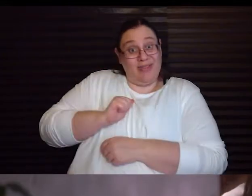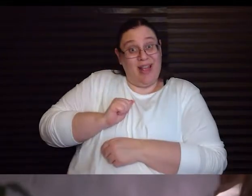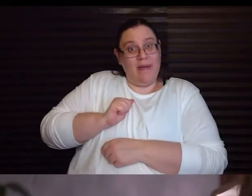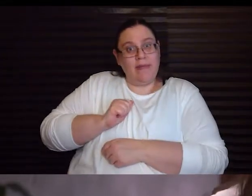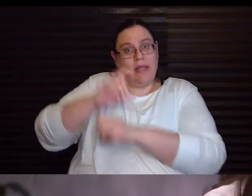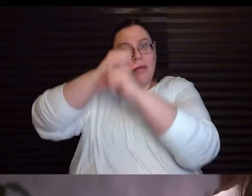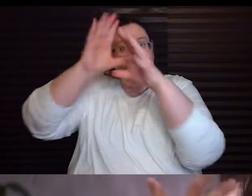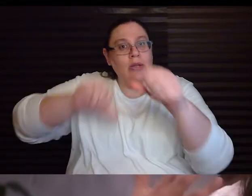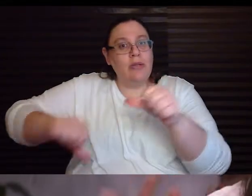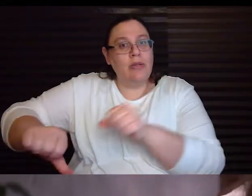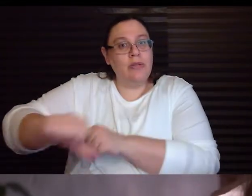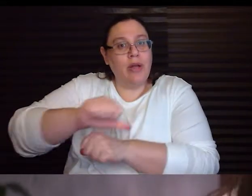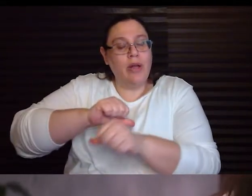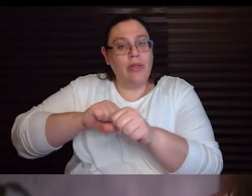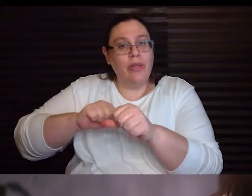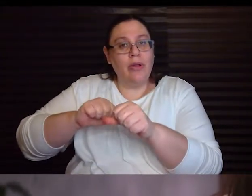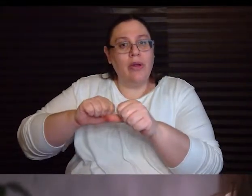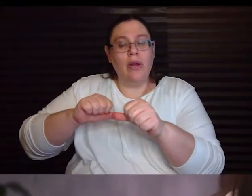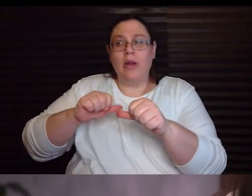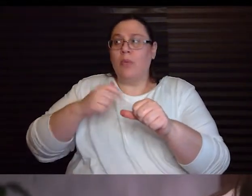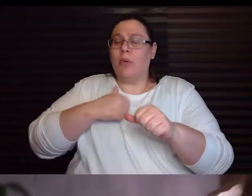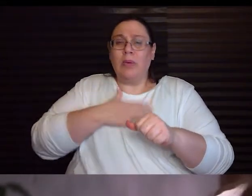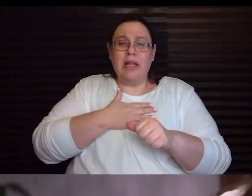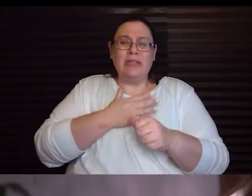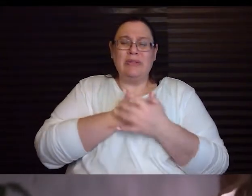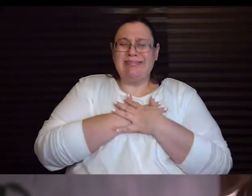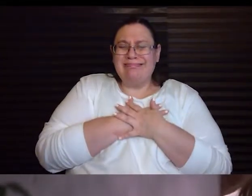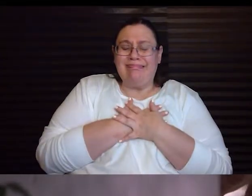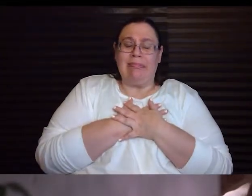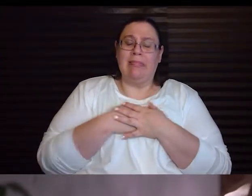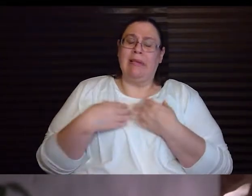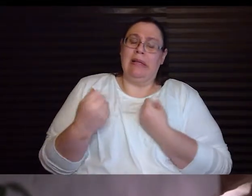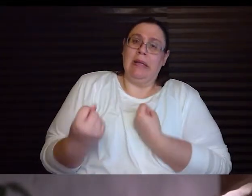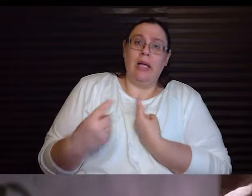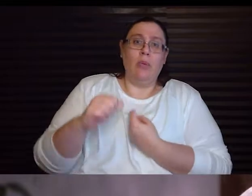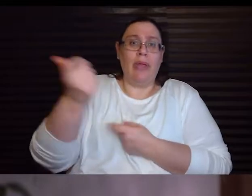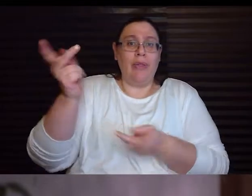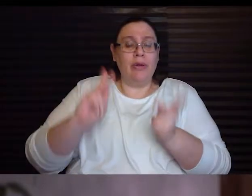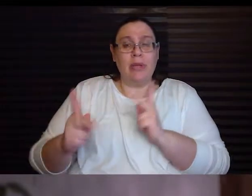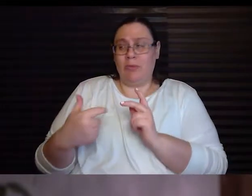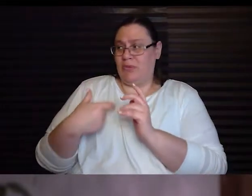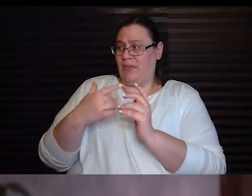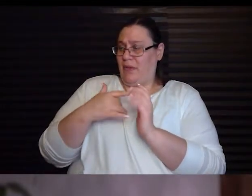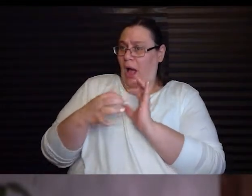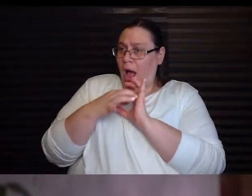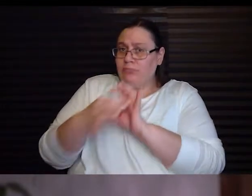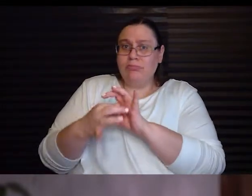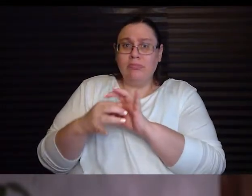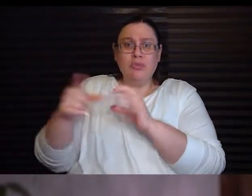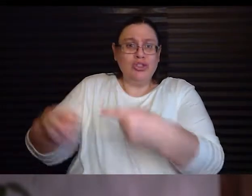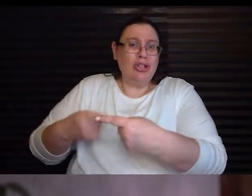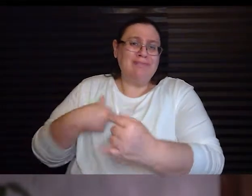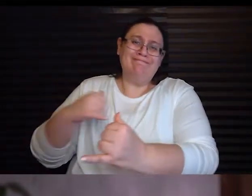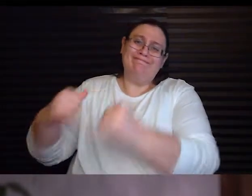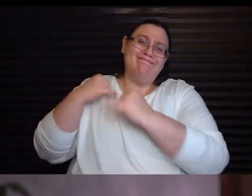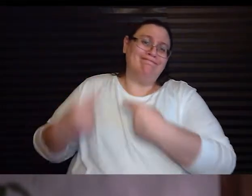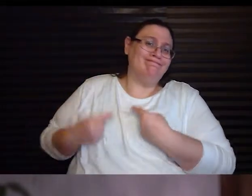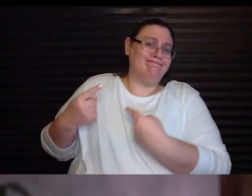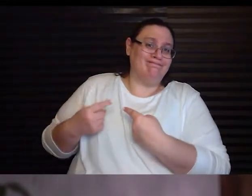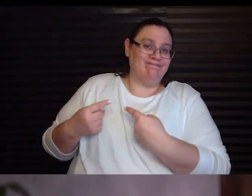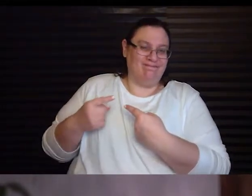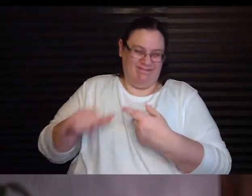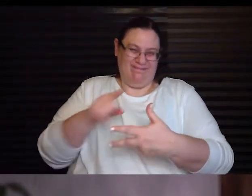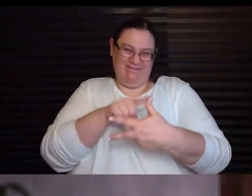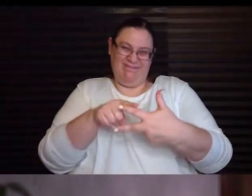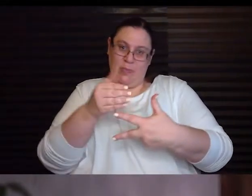other. It opens our hearts to ache for and to empathize with each other, to identify with each other's struggle. That's